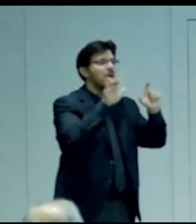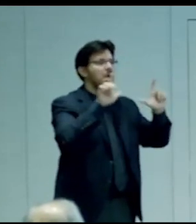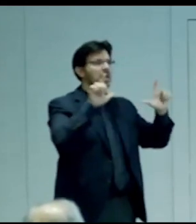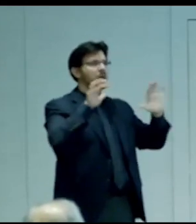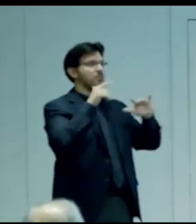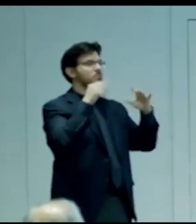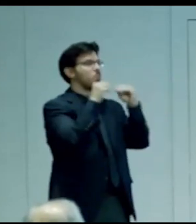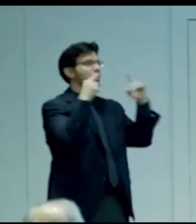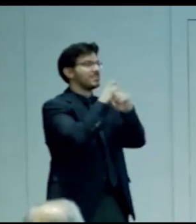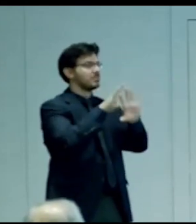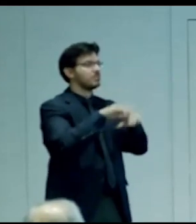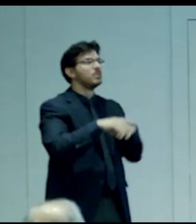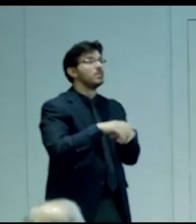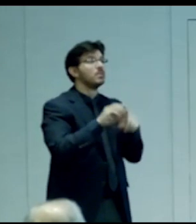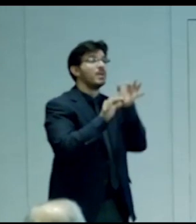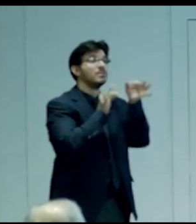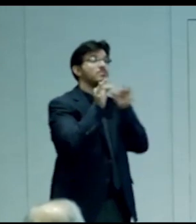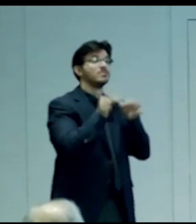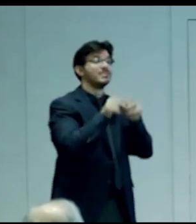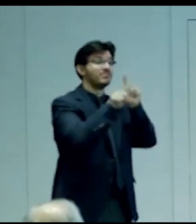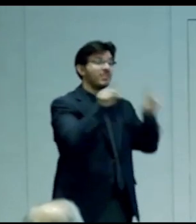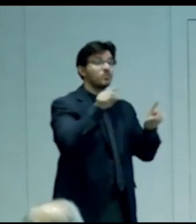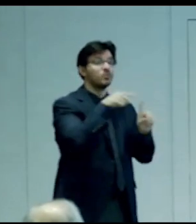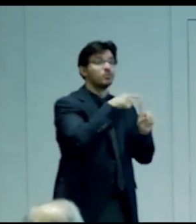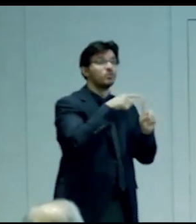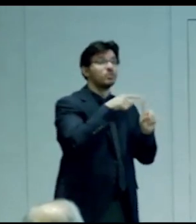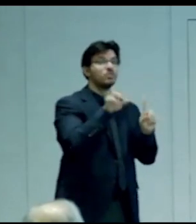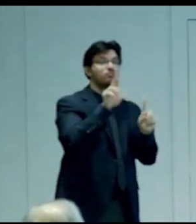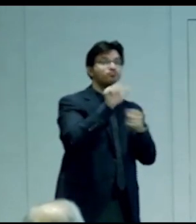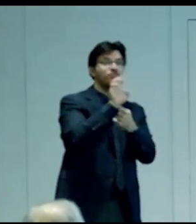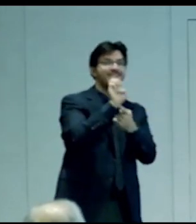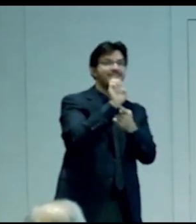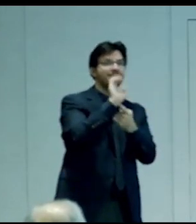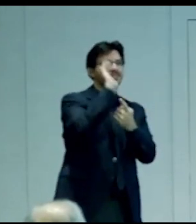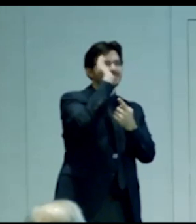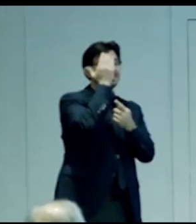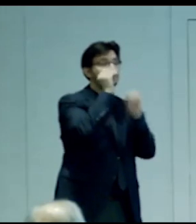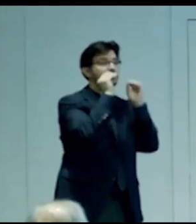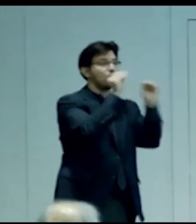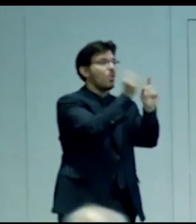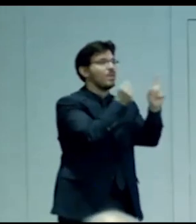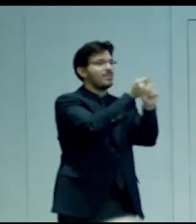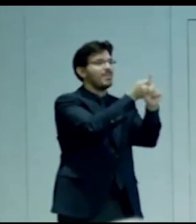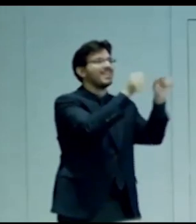defining these variables, race seems to have no effect at the system level,